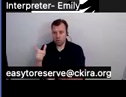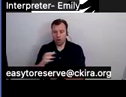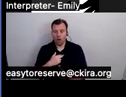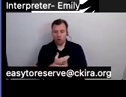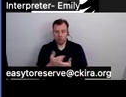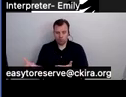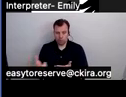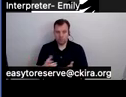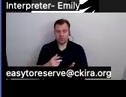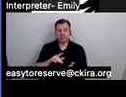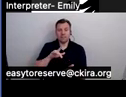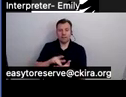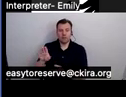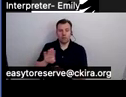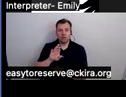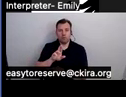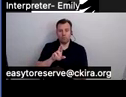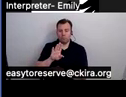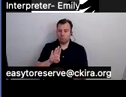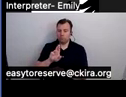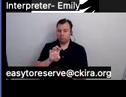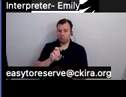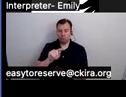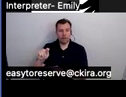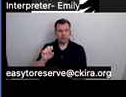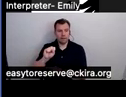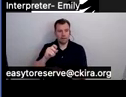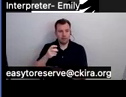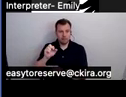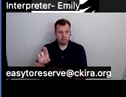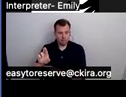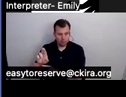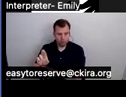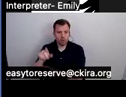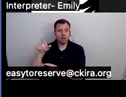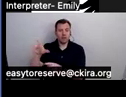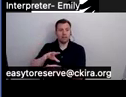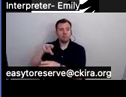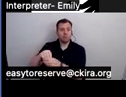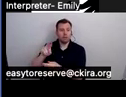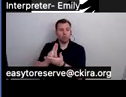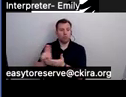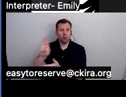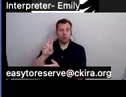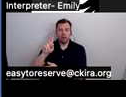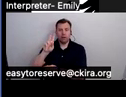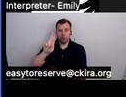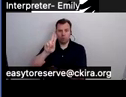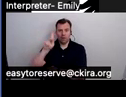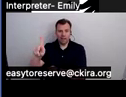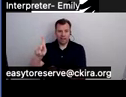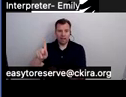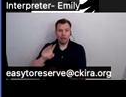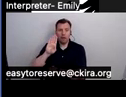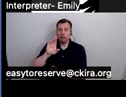Program Director Brett Spear. He's also a faculty in the UK College of Medicine's Department of Microbiology, Immunology,